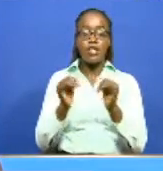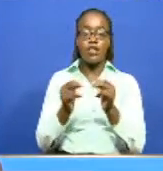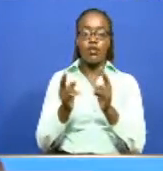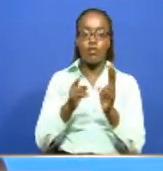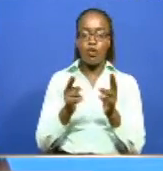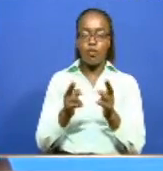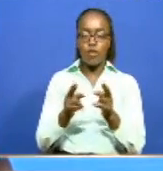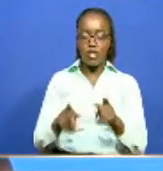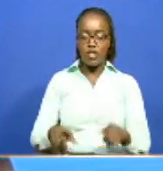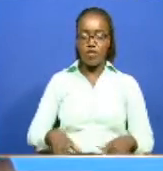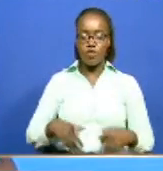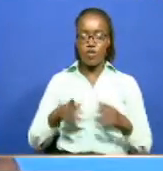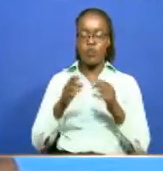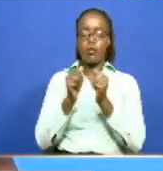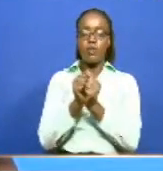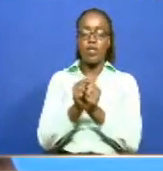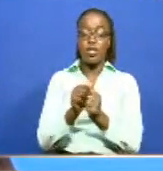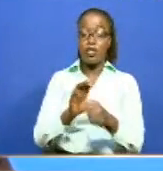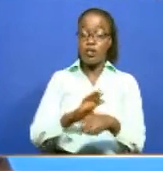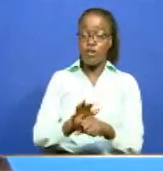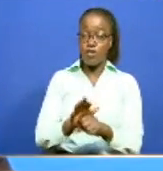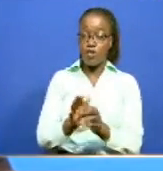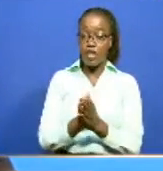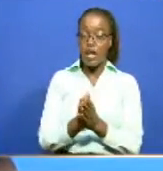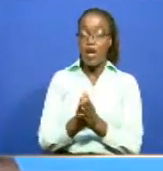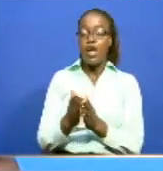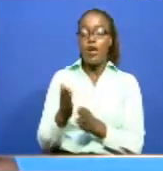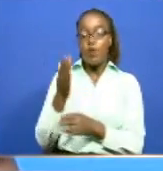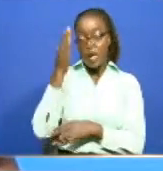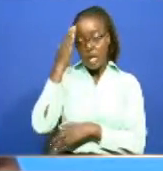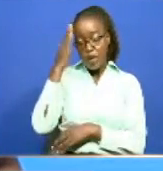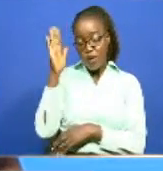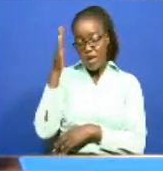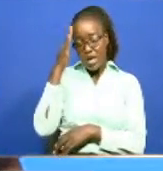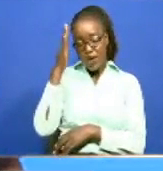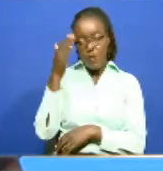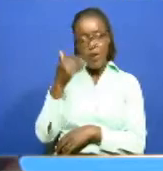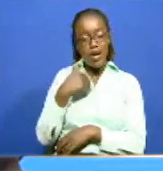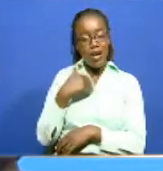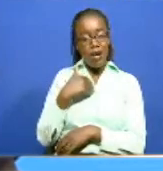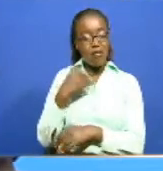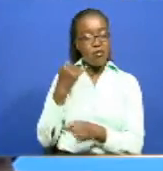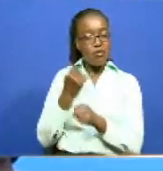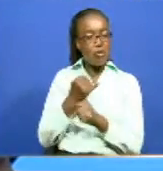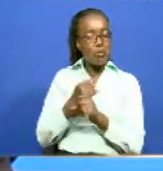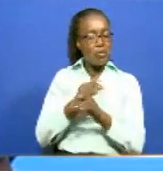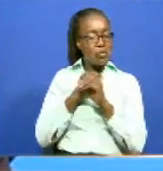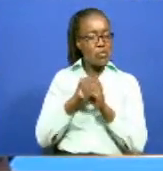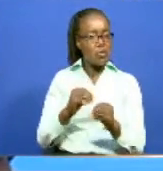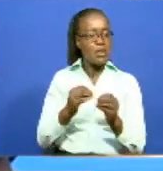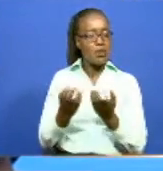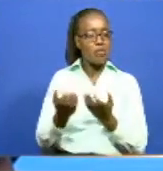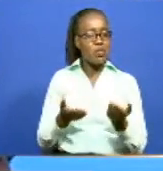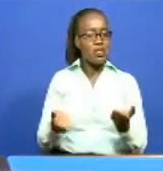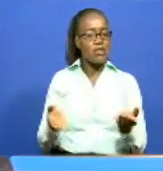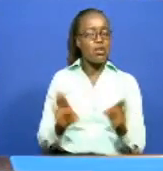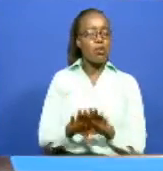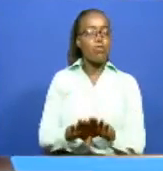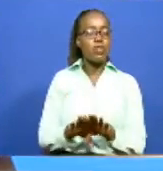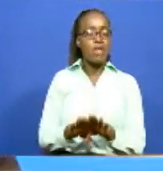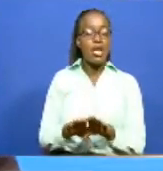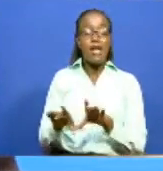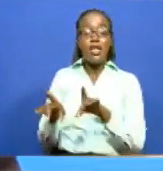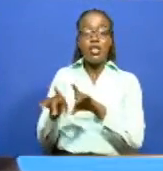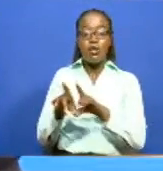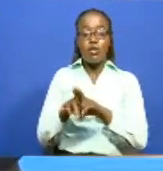with COVID-19. We are aware that many of us have been rendered jobless, businesses have been closed down, and even